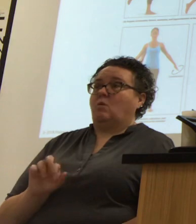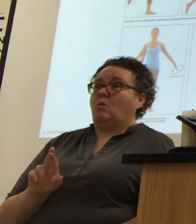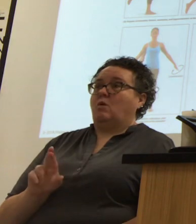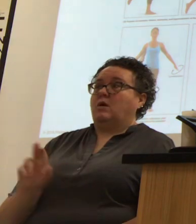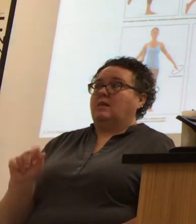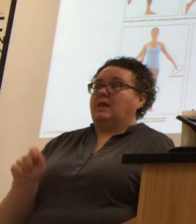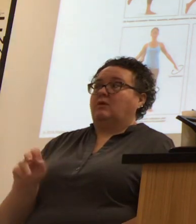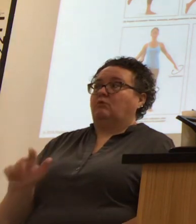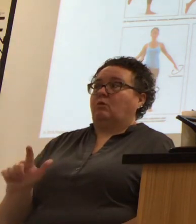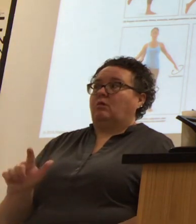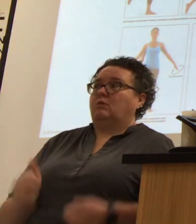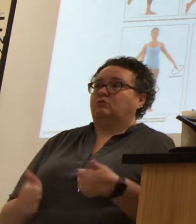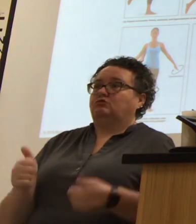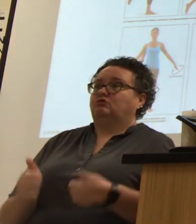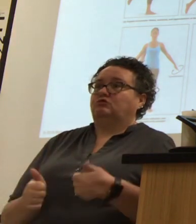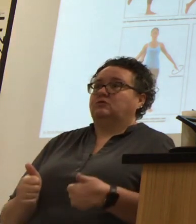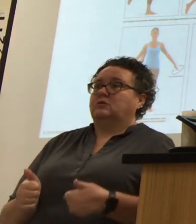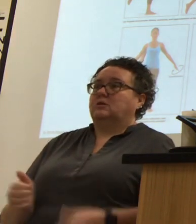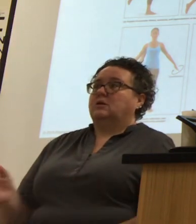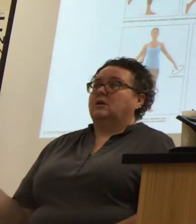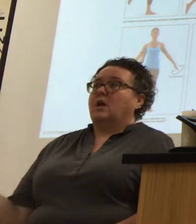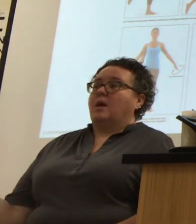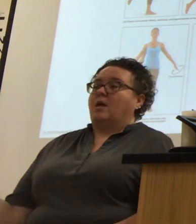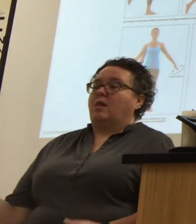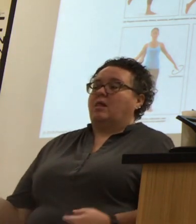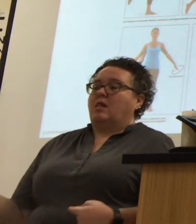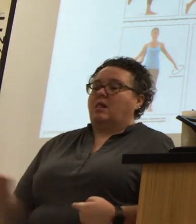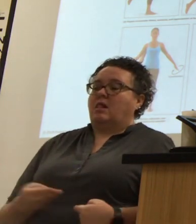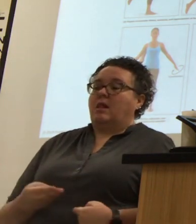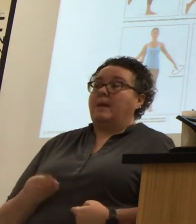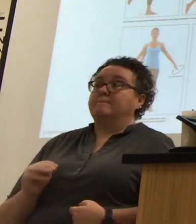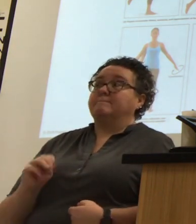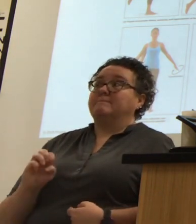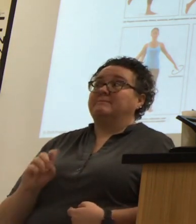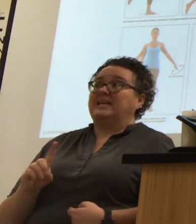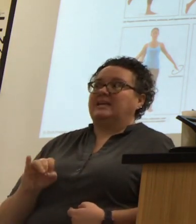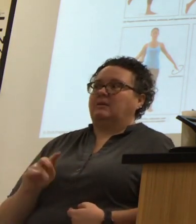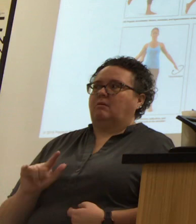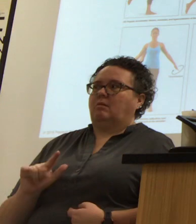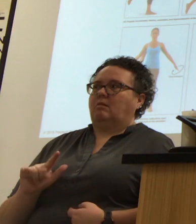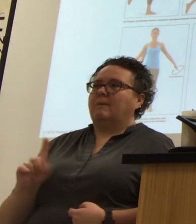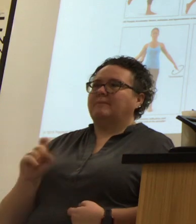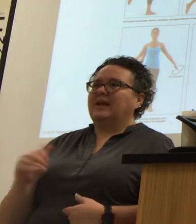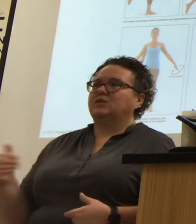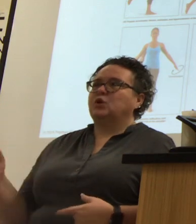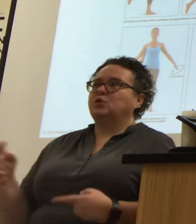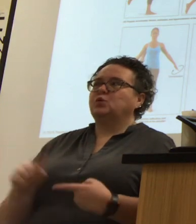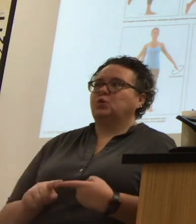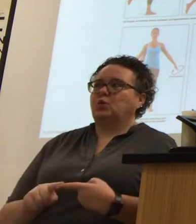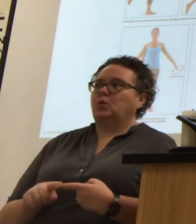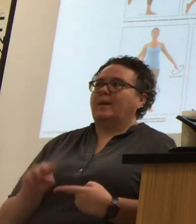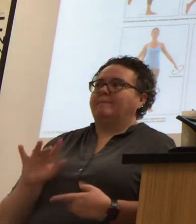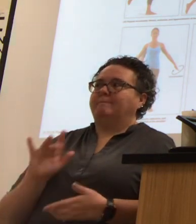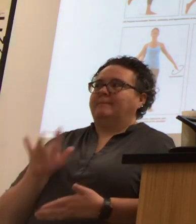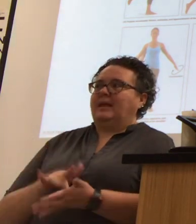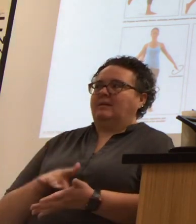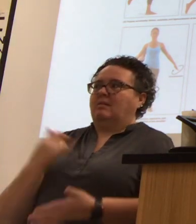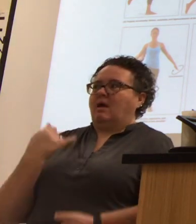When you pull it toward the midline, think of it as medial. But if I rotate out like that, I go away from the